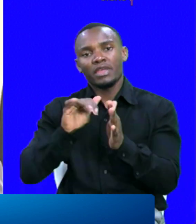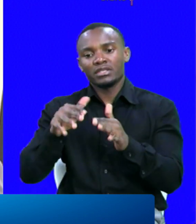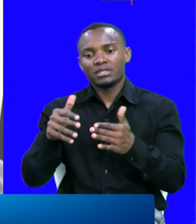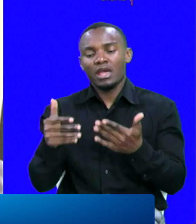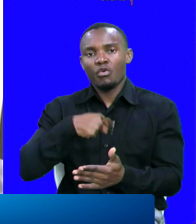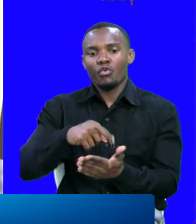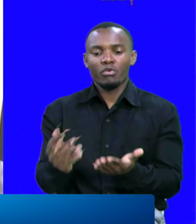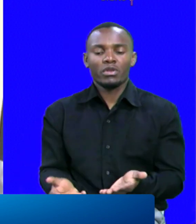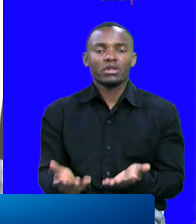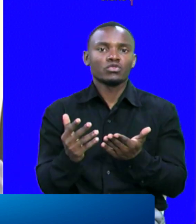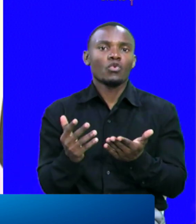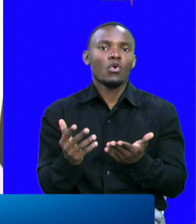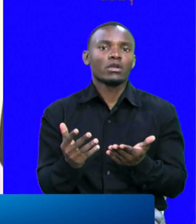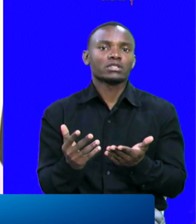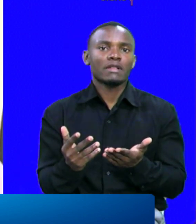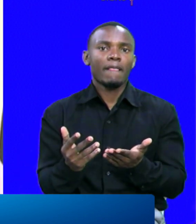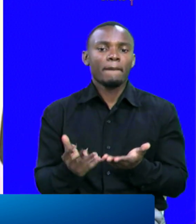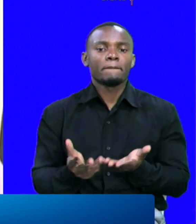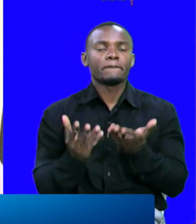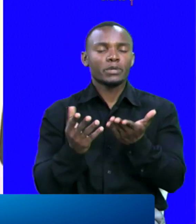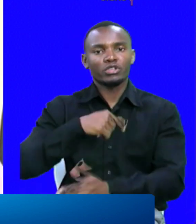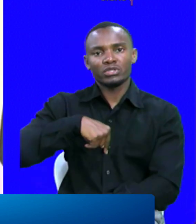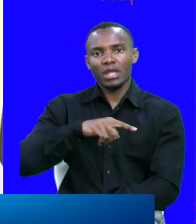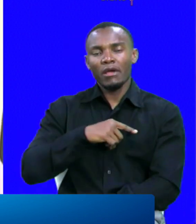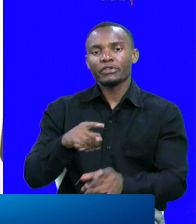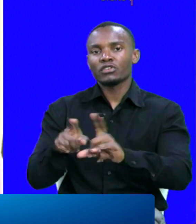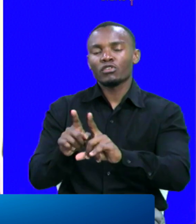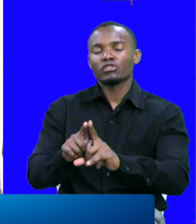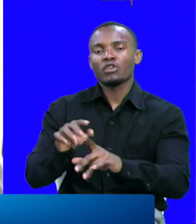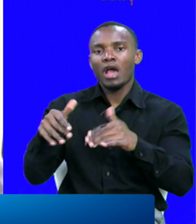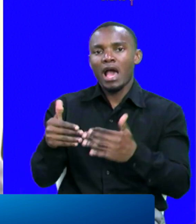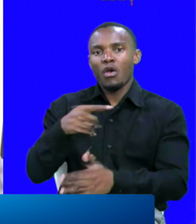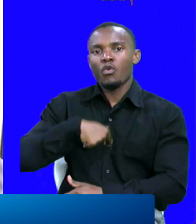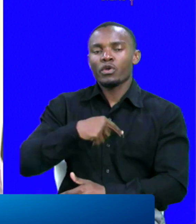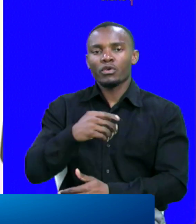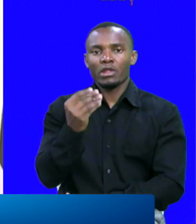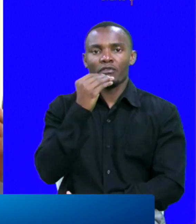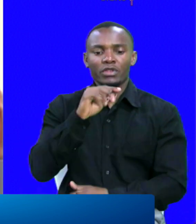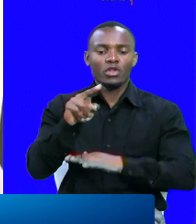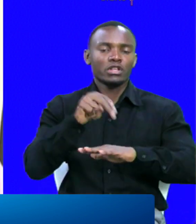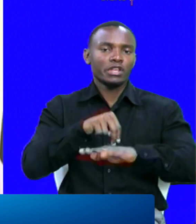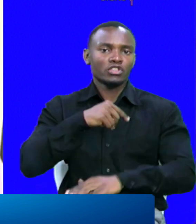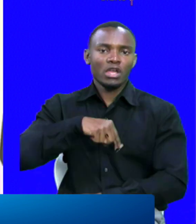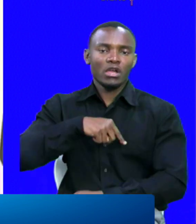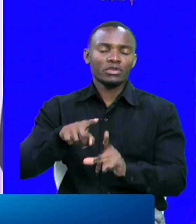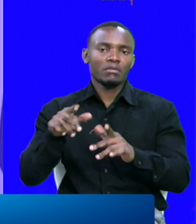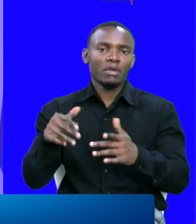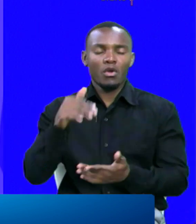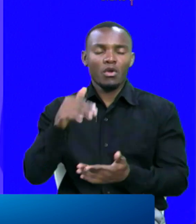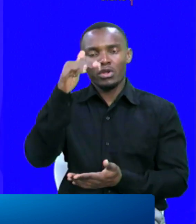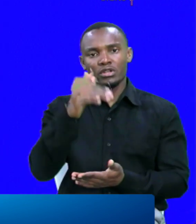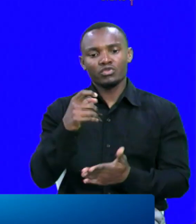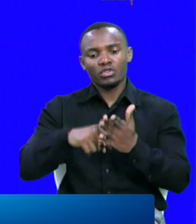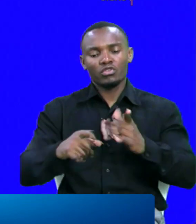seen farmers trying to dry their produce in all manner of ways. I am encouraging farmers going